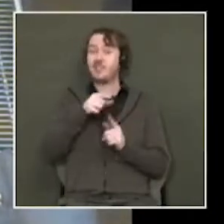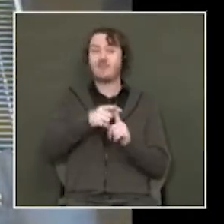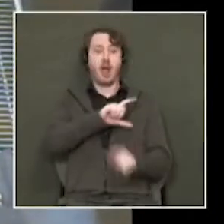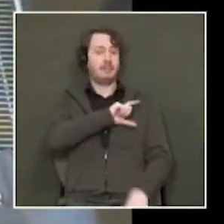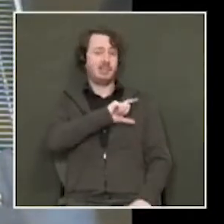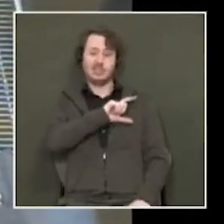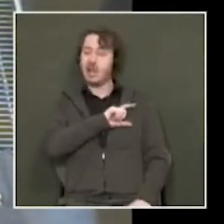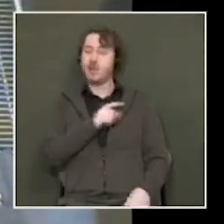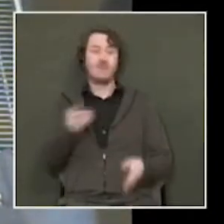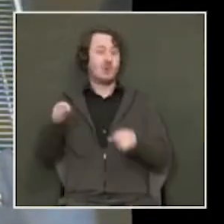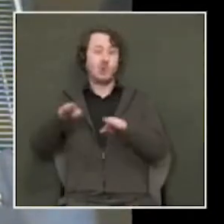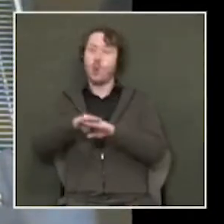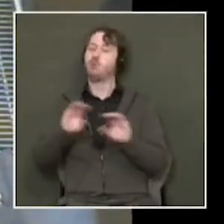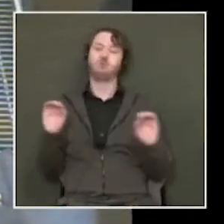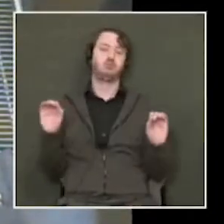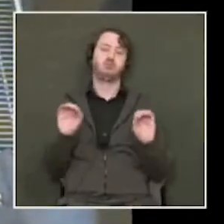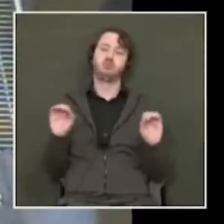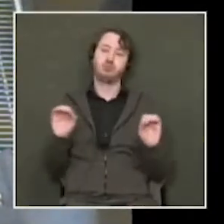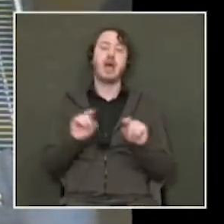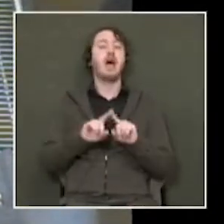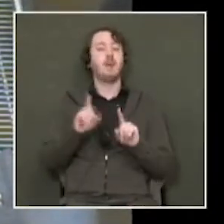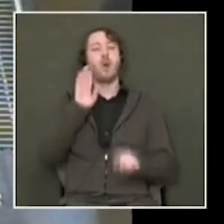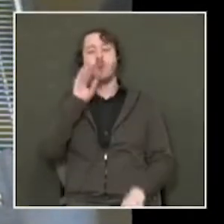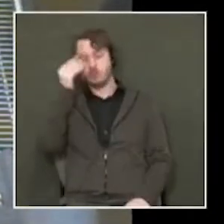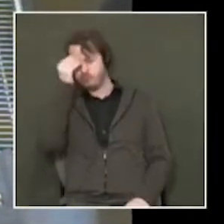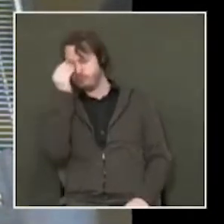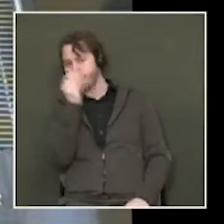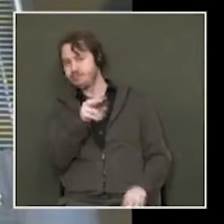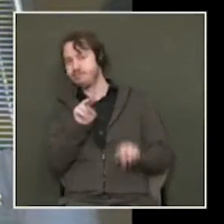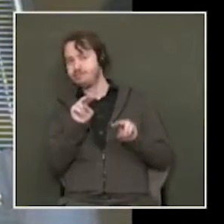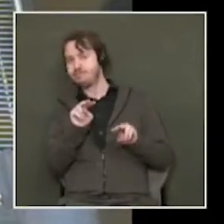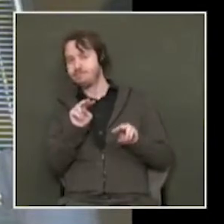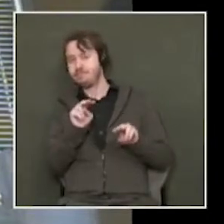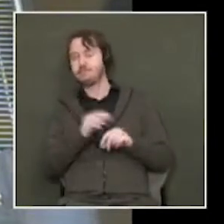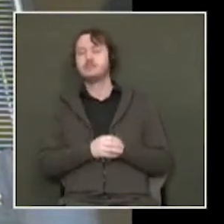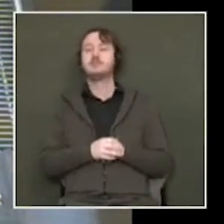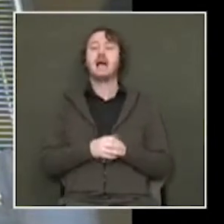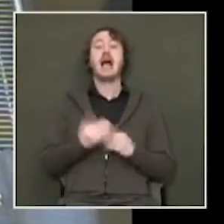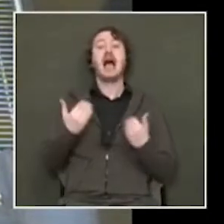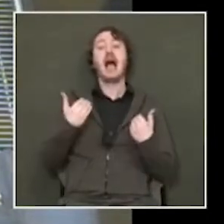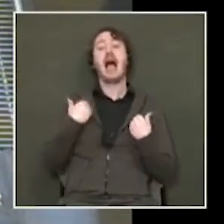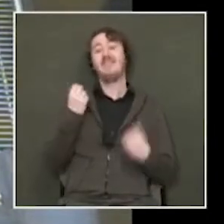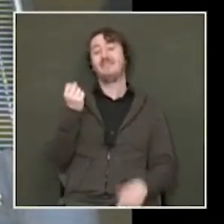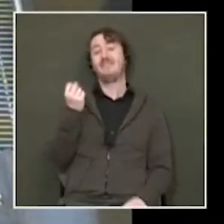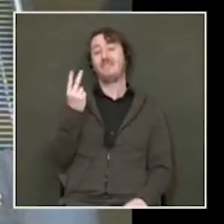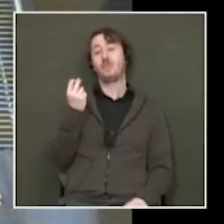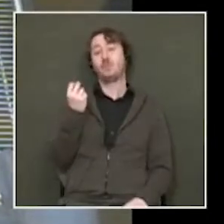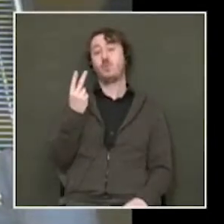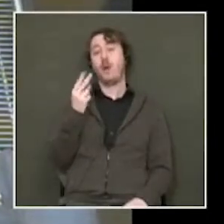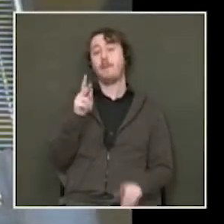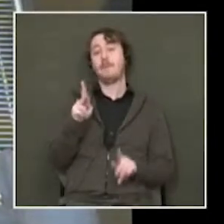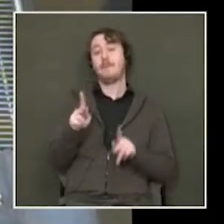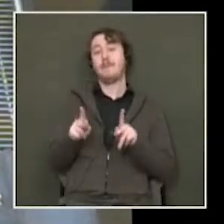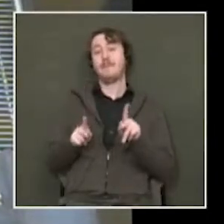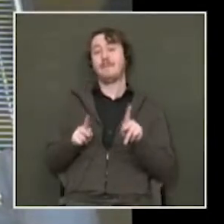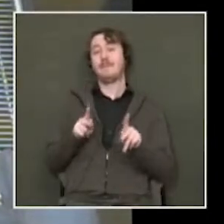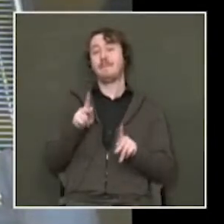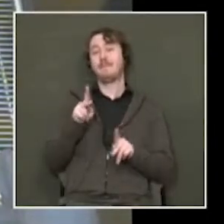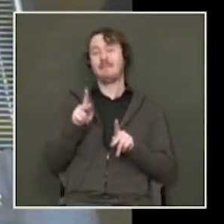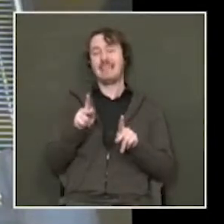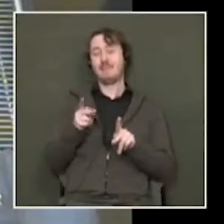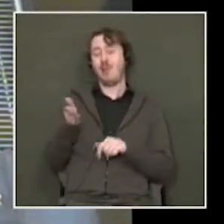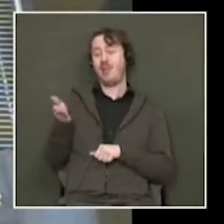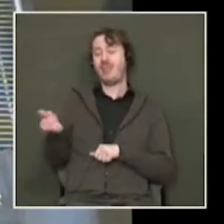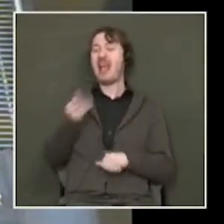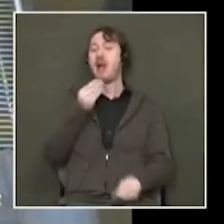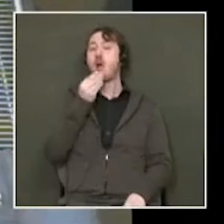road closures, but they'll keep on monitoring that. We did have 12 persons in our warming